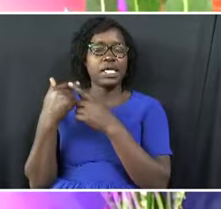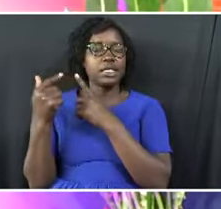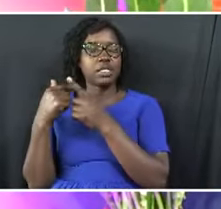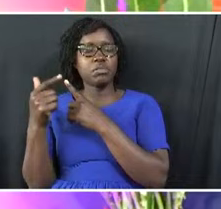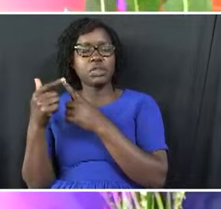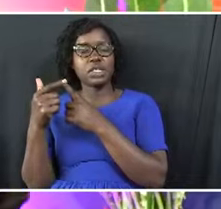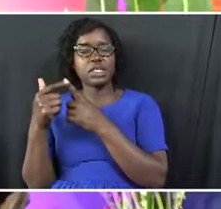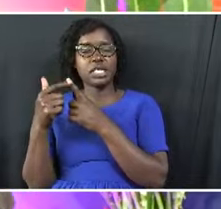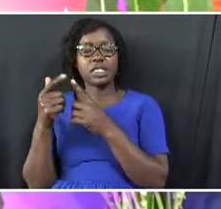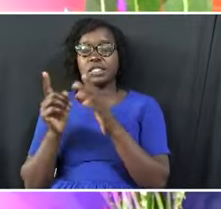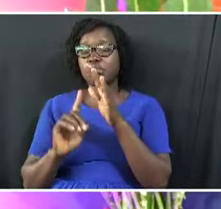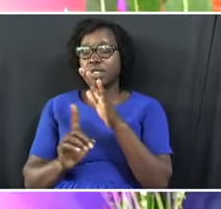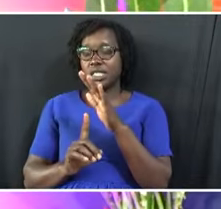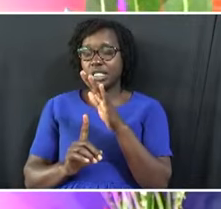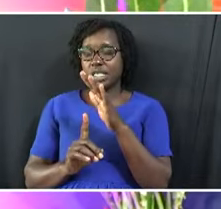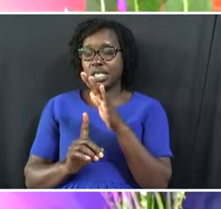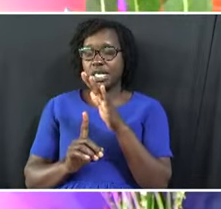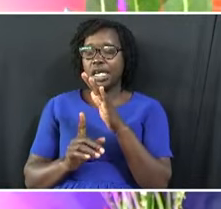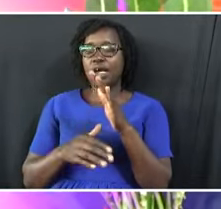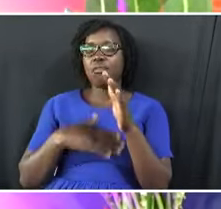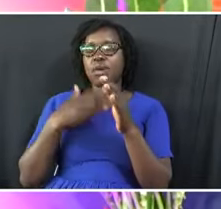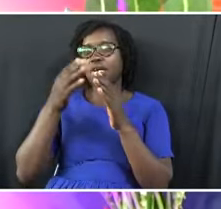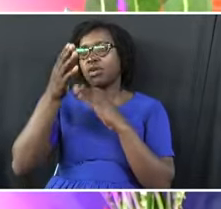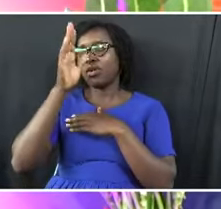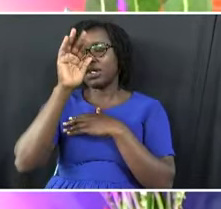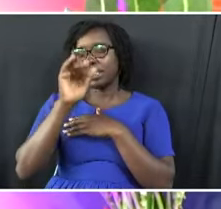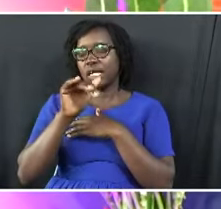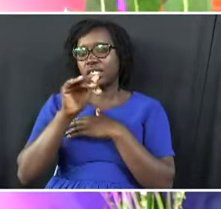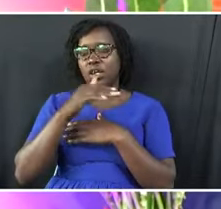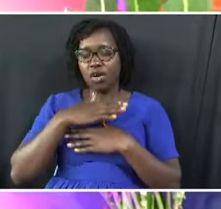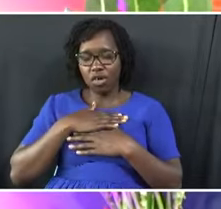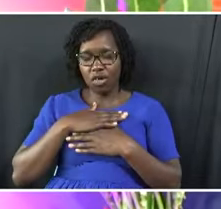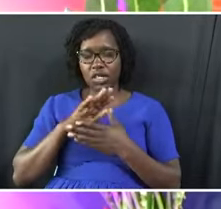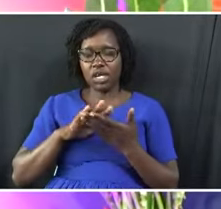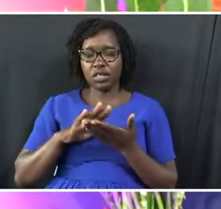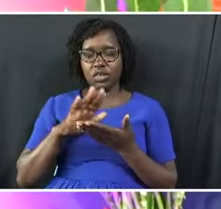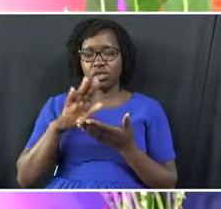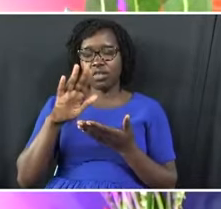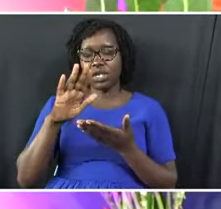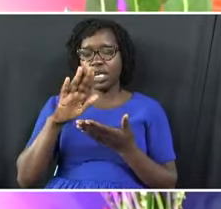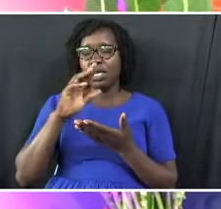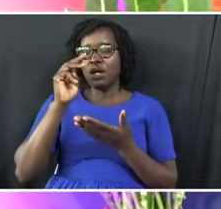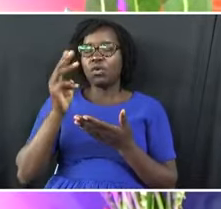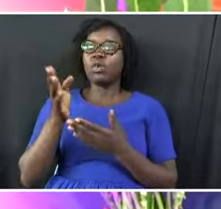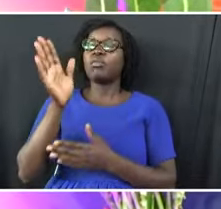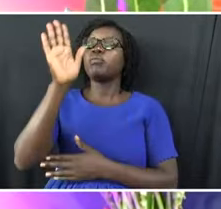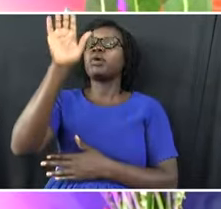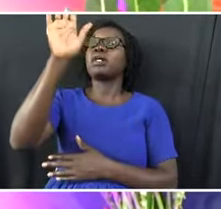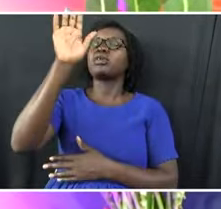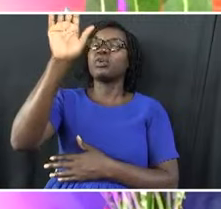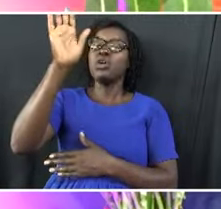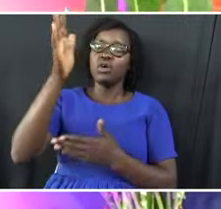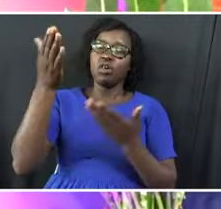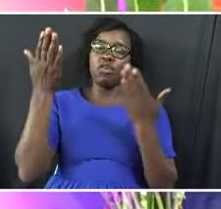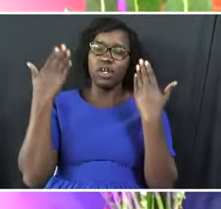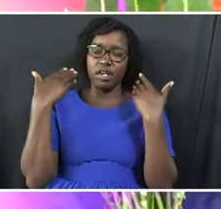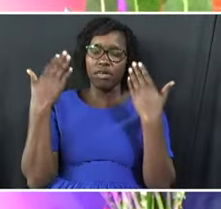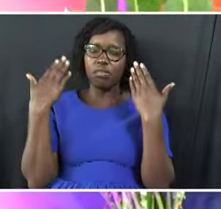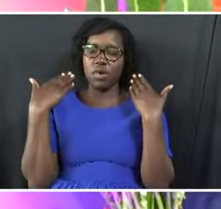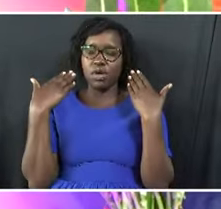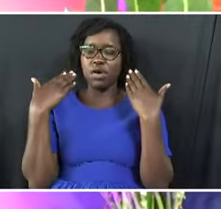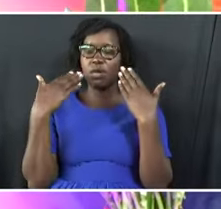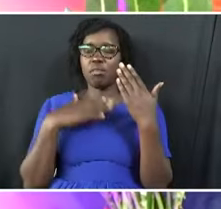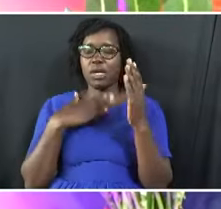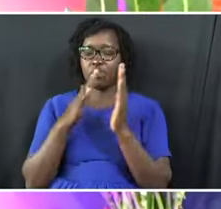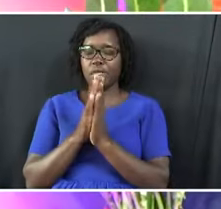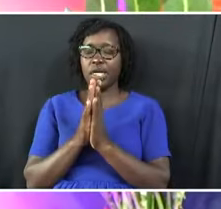this particular midst. My God, that honor and glory will be back unto thee forevermore. It is